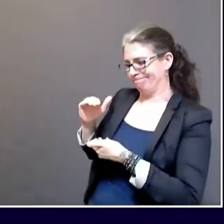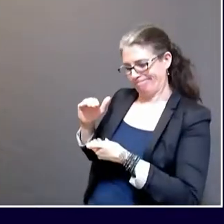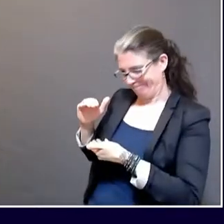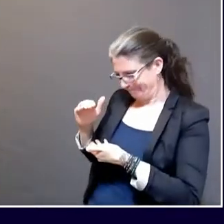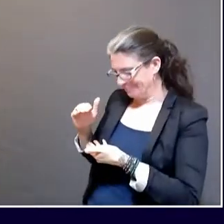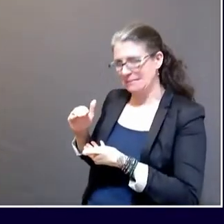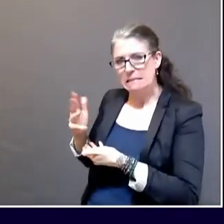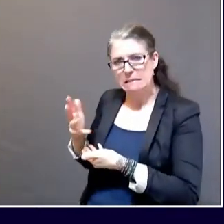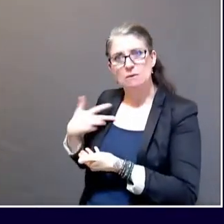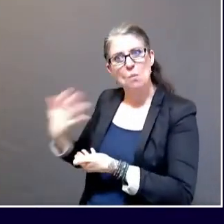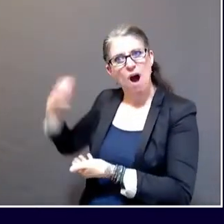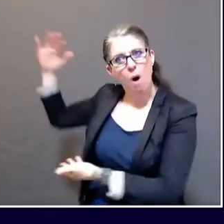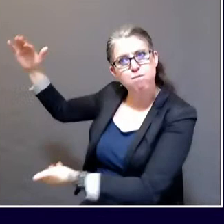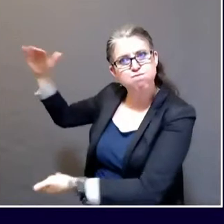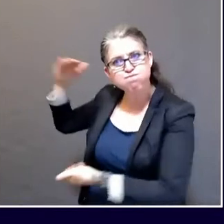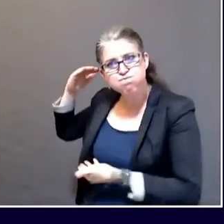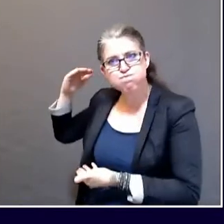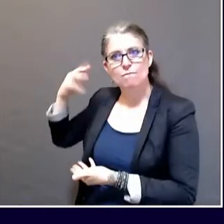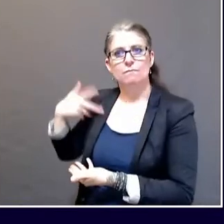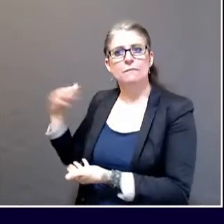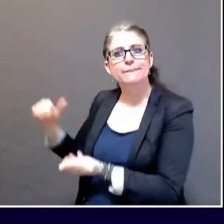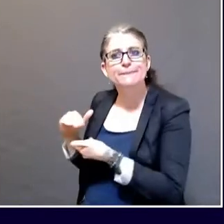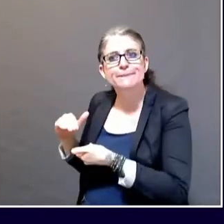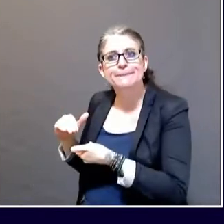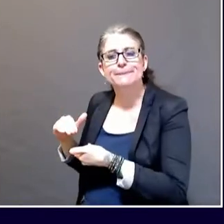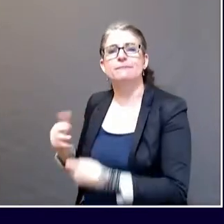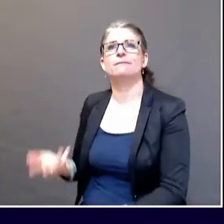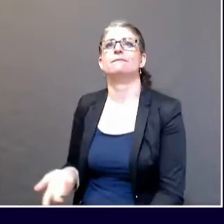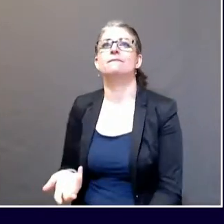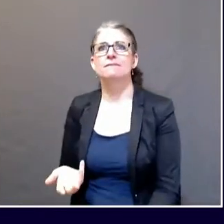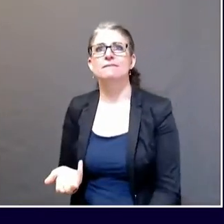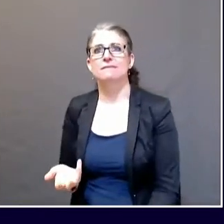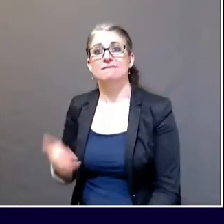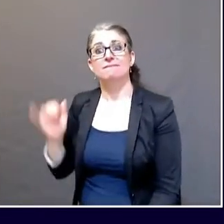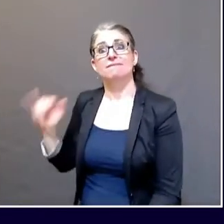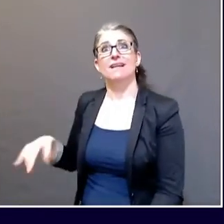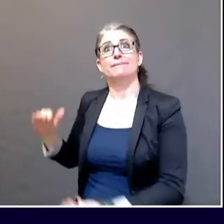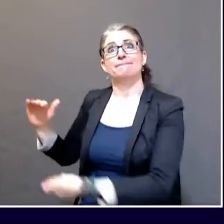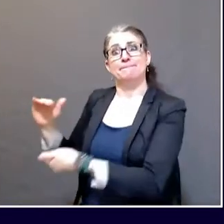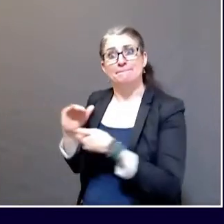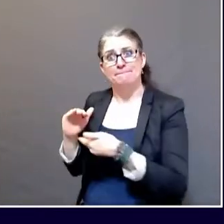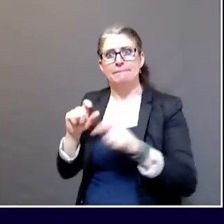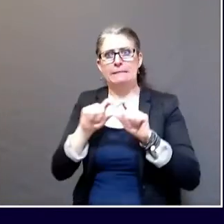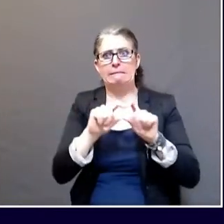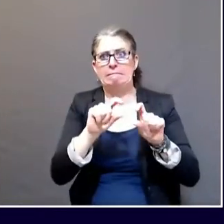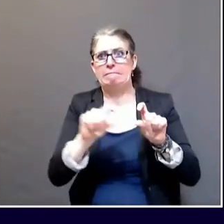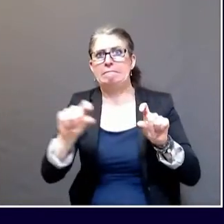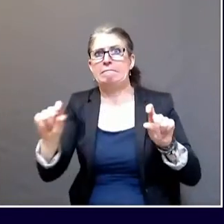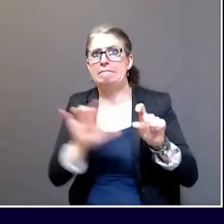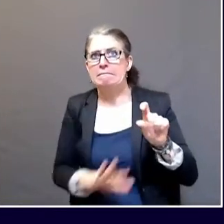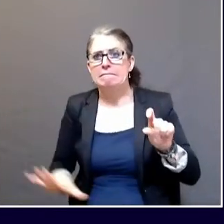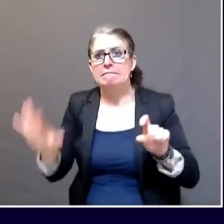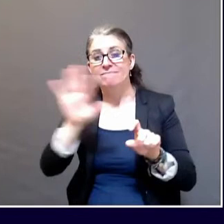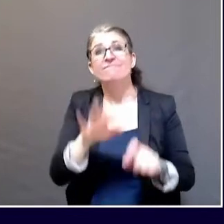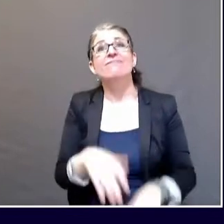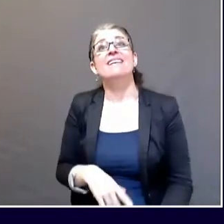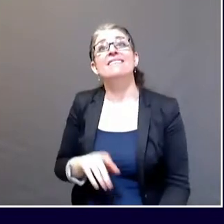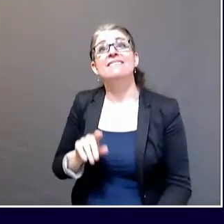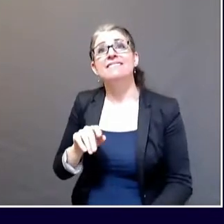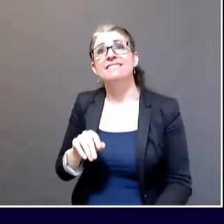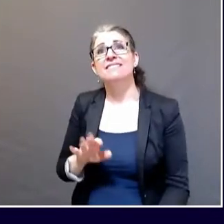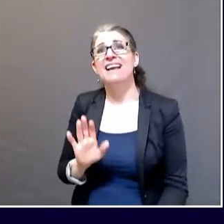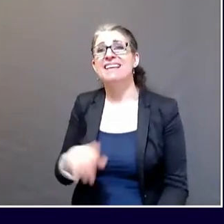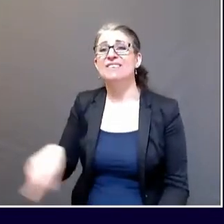the call centers and trying to let folks both wait to be called if that works for them. But if they really